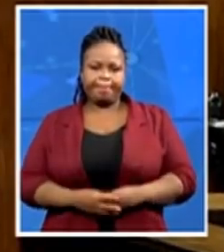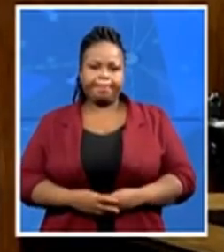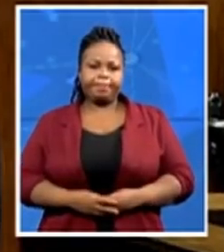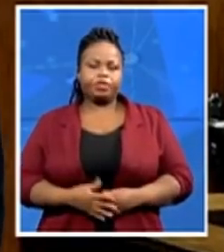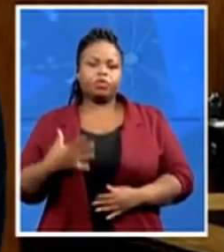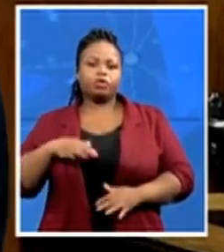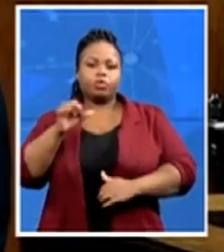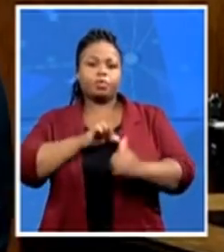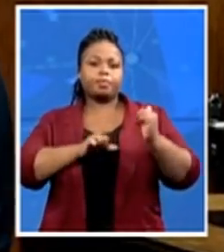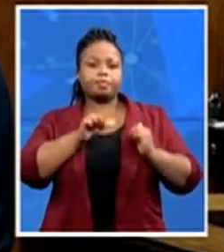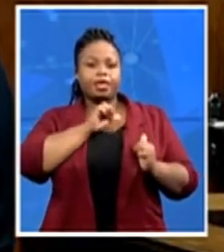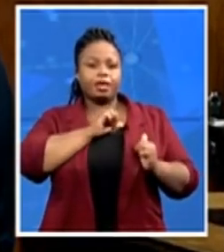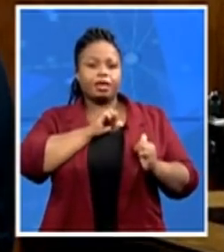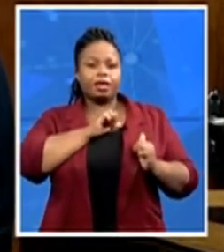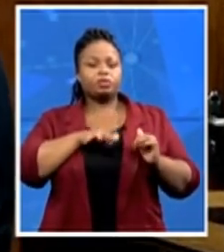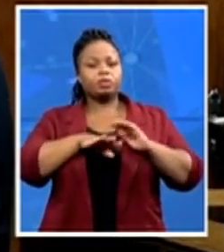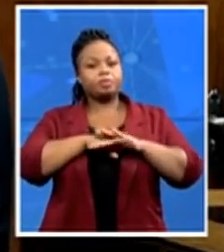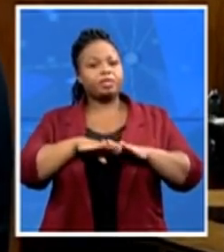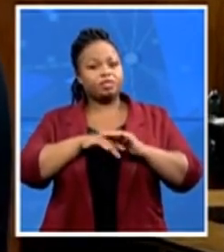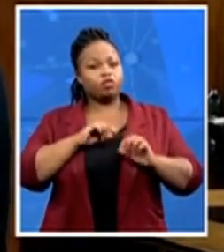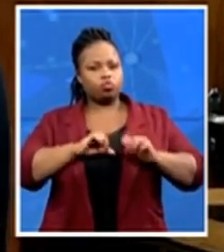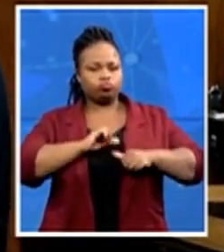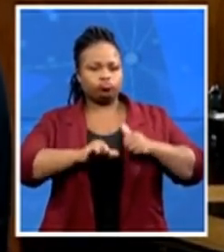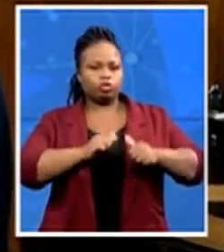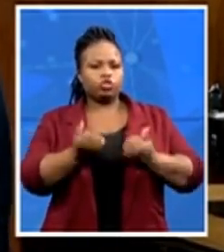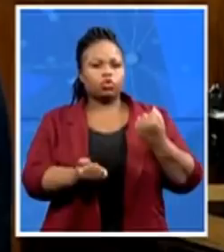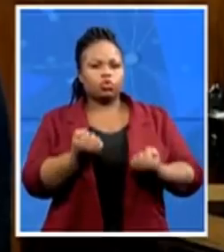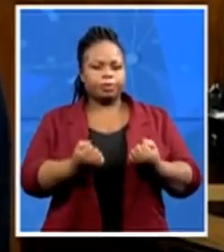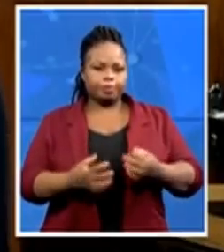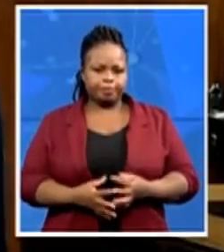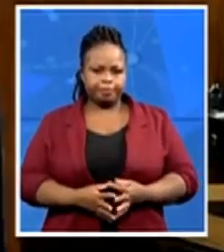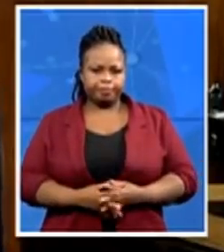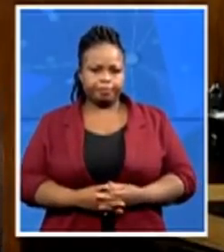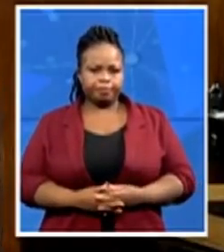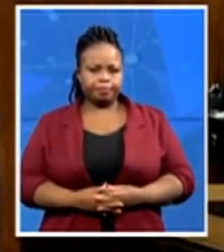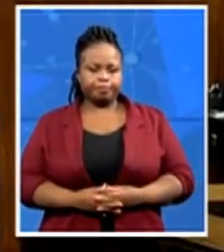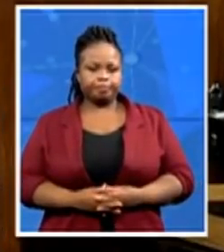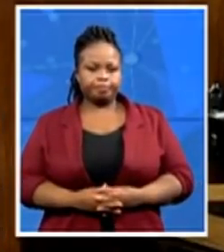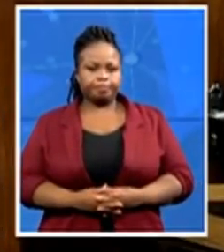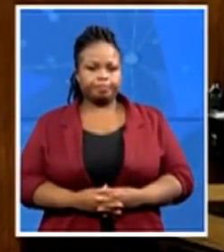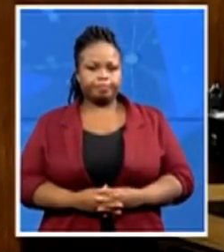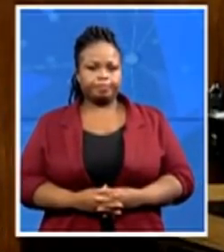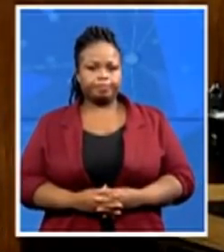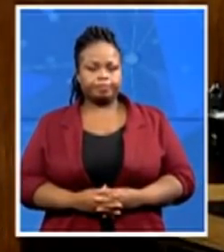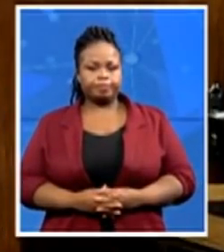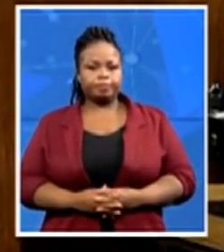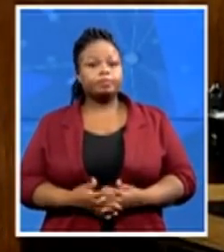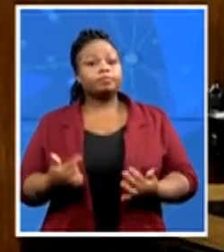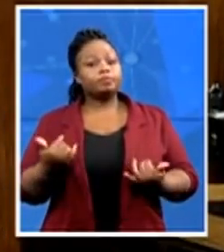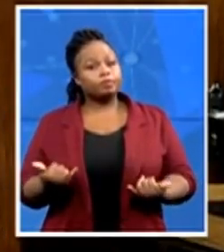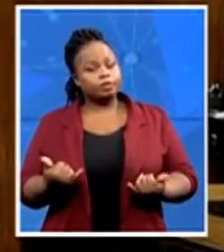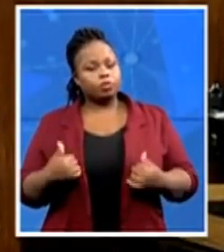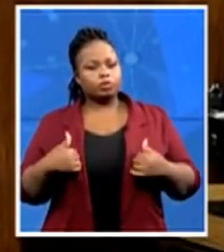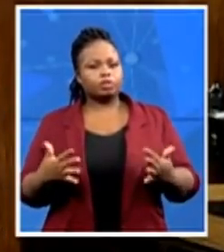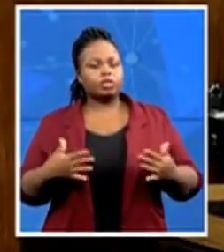these proceedings. And therefore, I start off with Section 64 of the Criminal Procedure